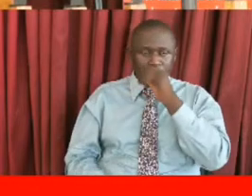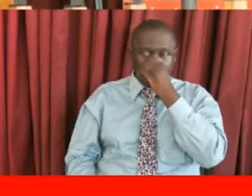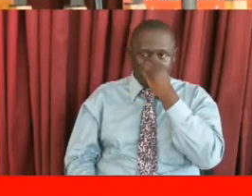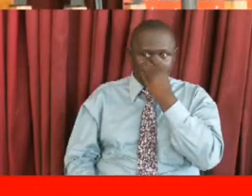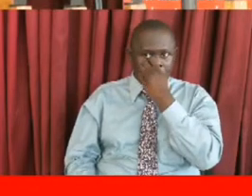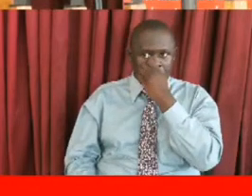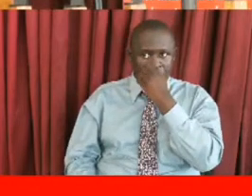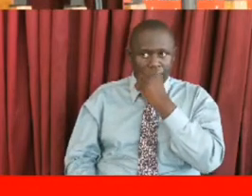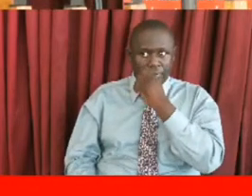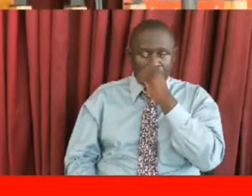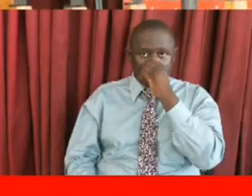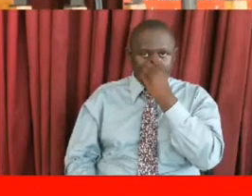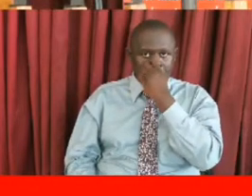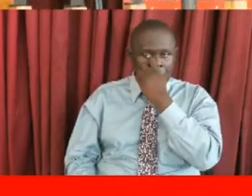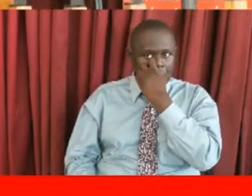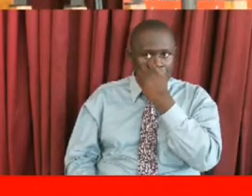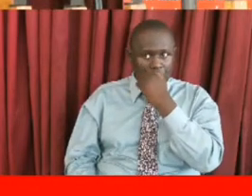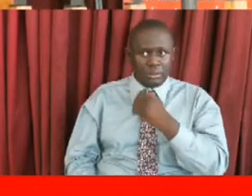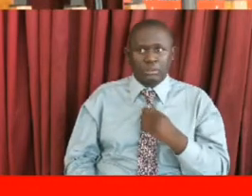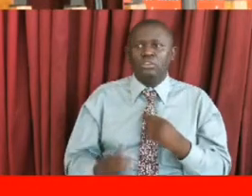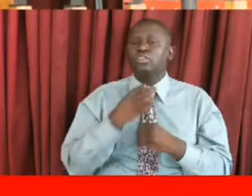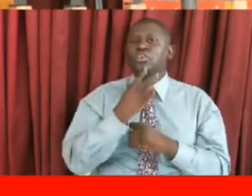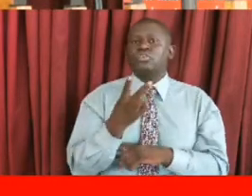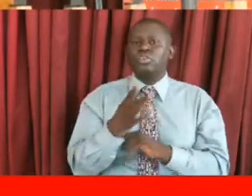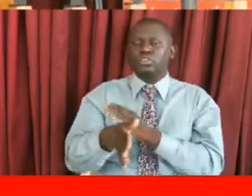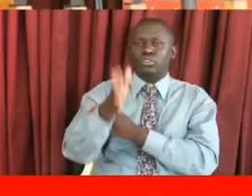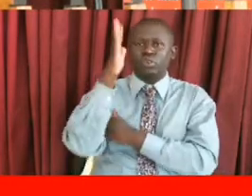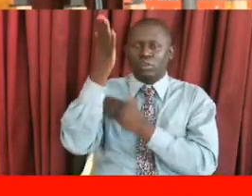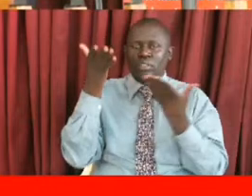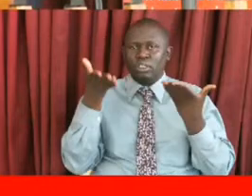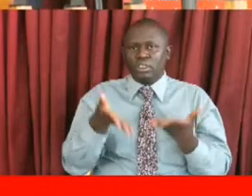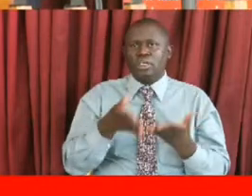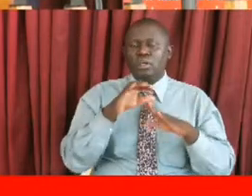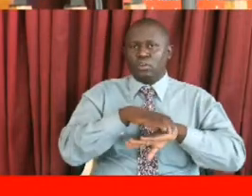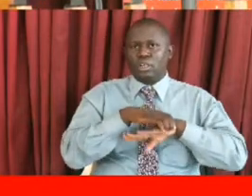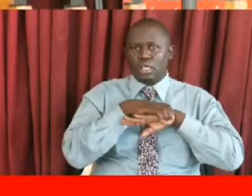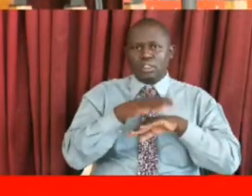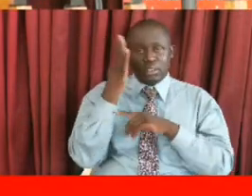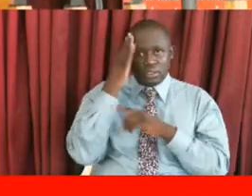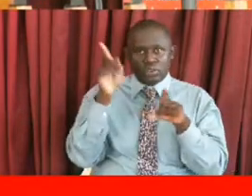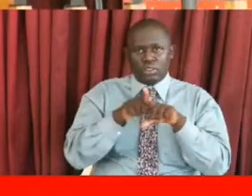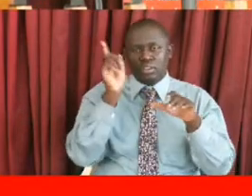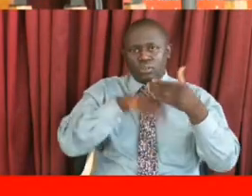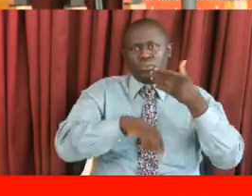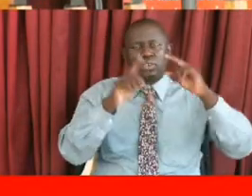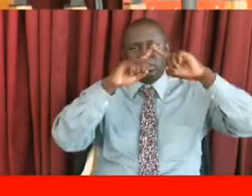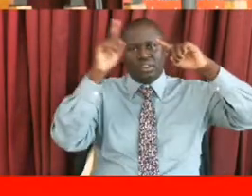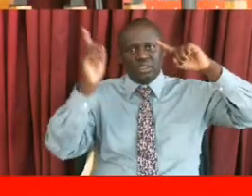walking the voice of God here on Earth is called